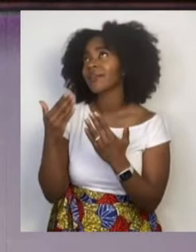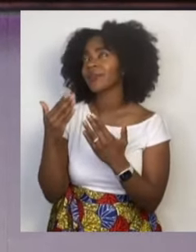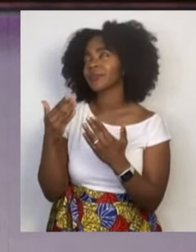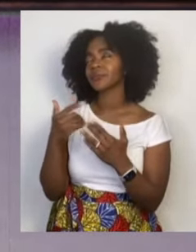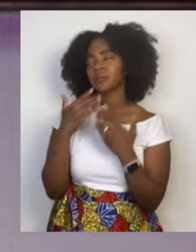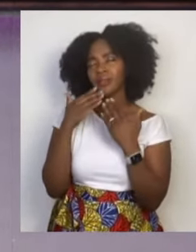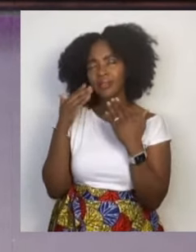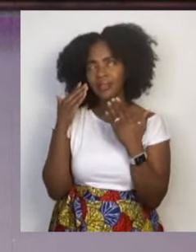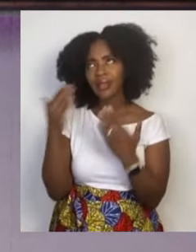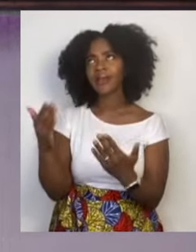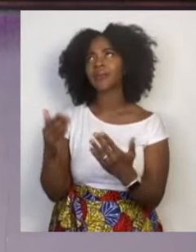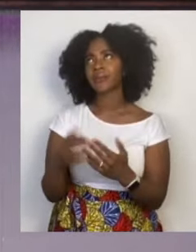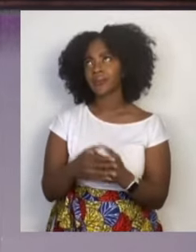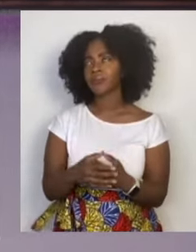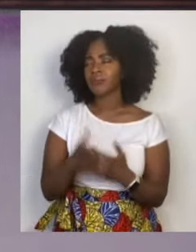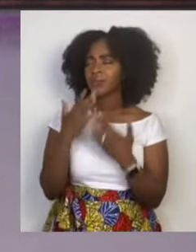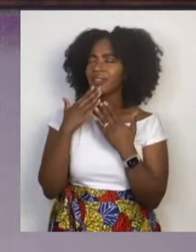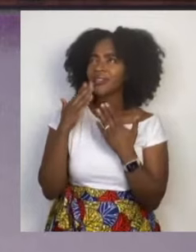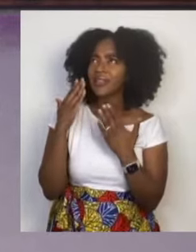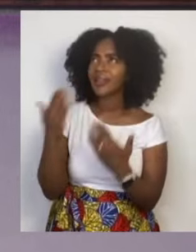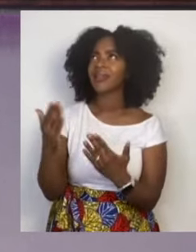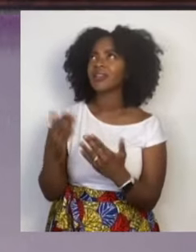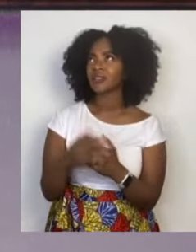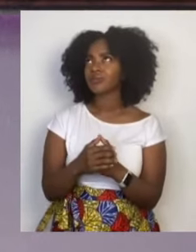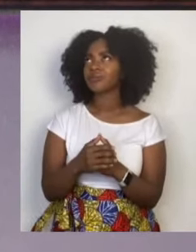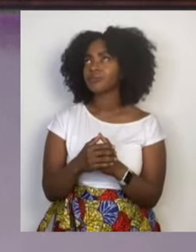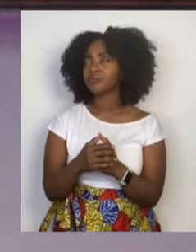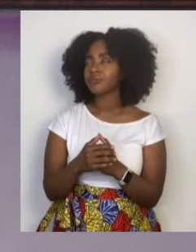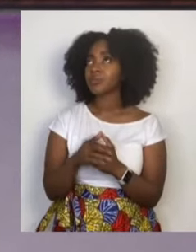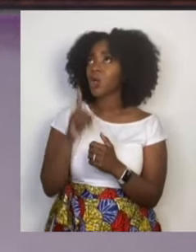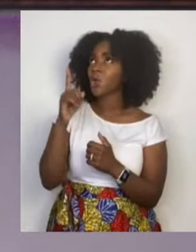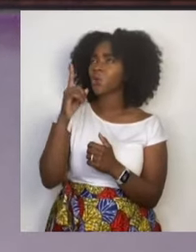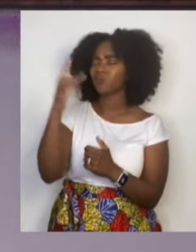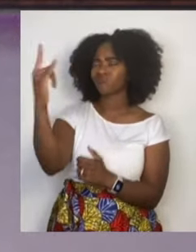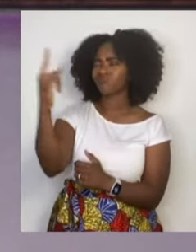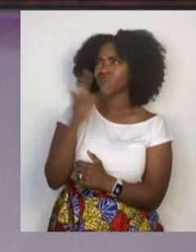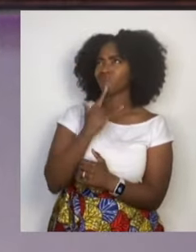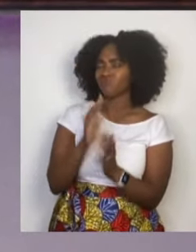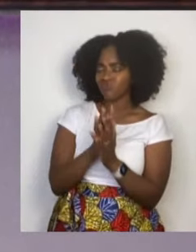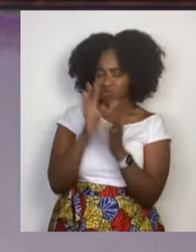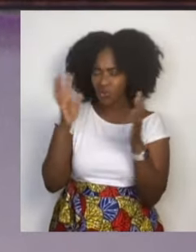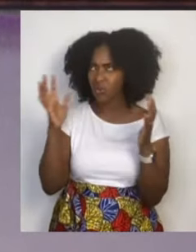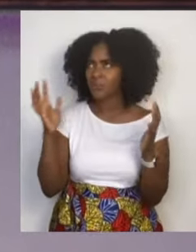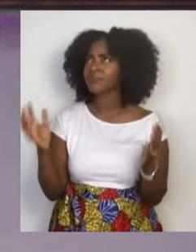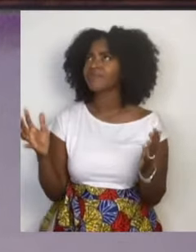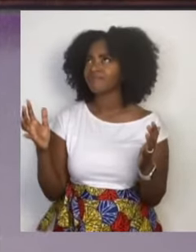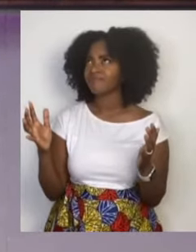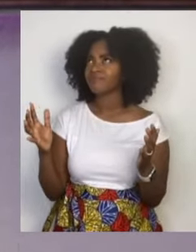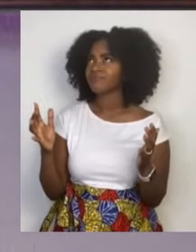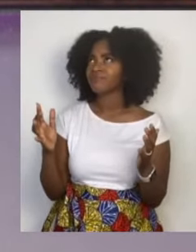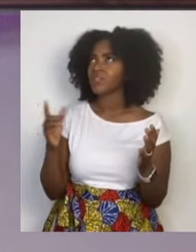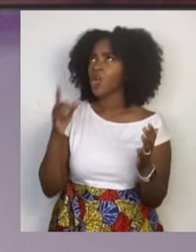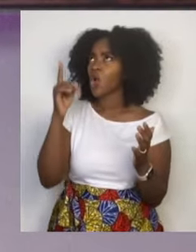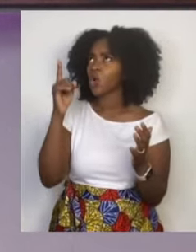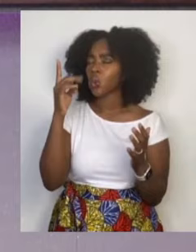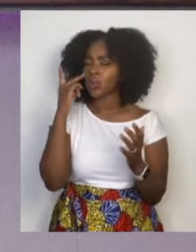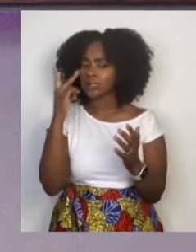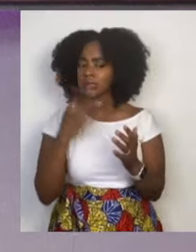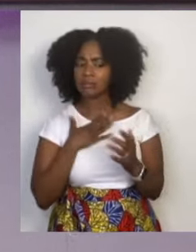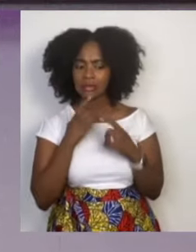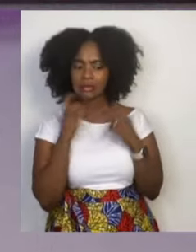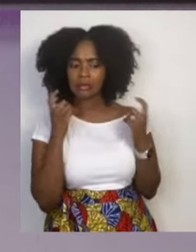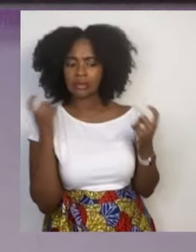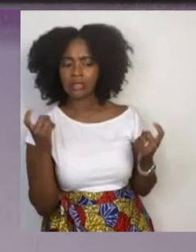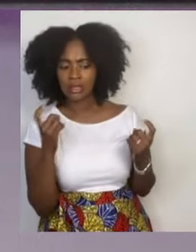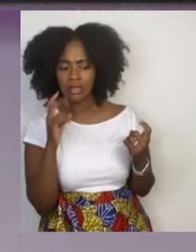thank you that you love me so much that you looked beyond my faults and saw all